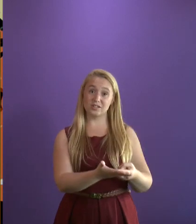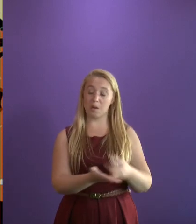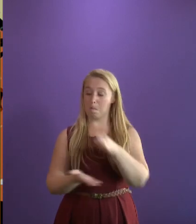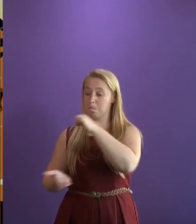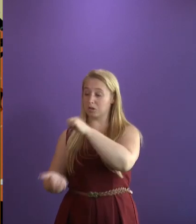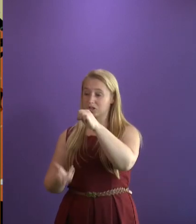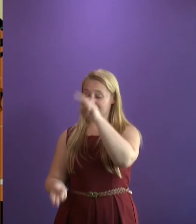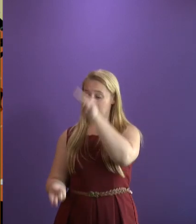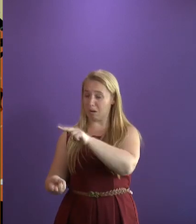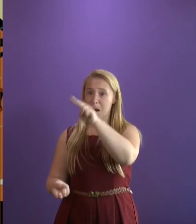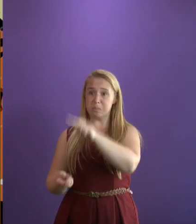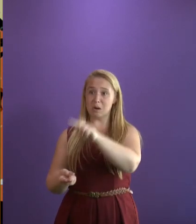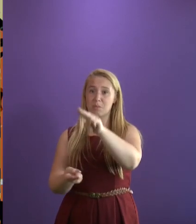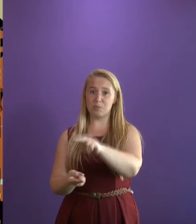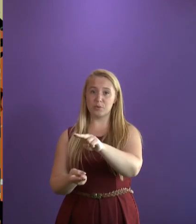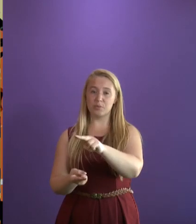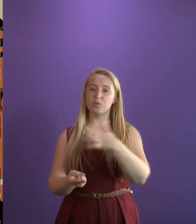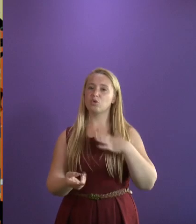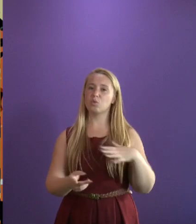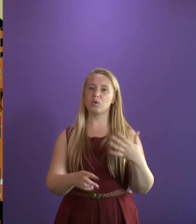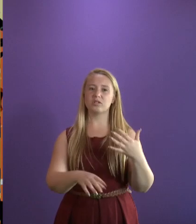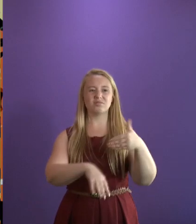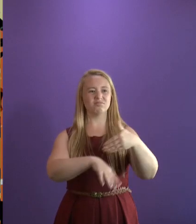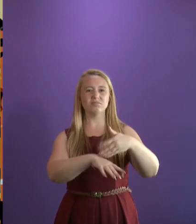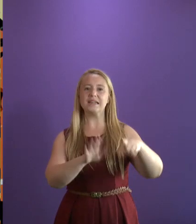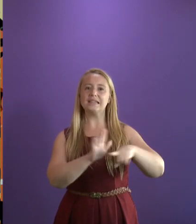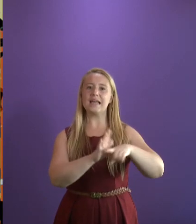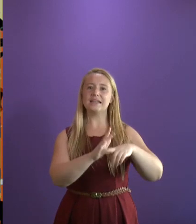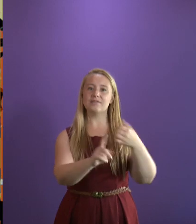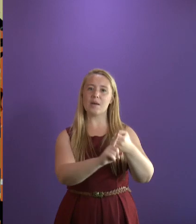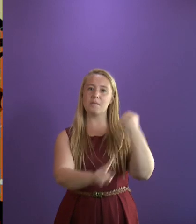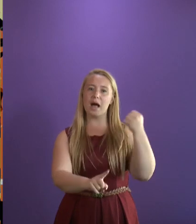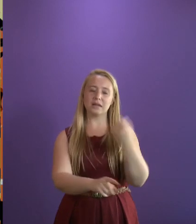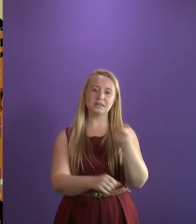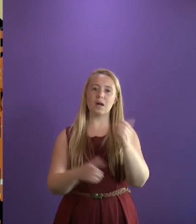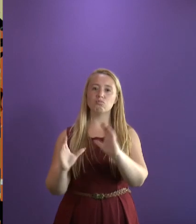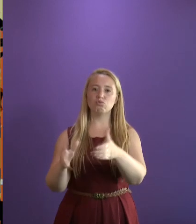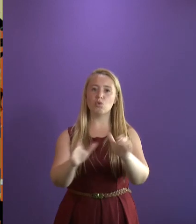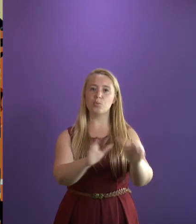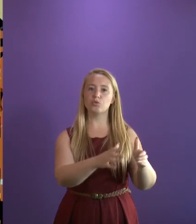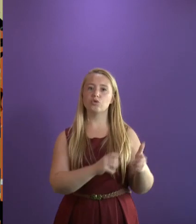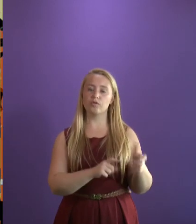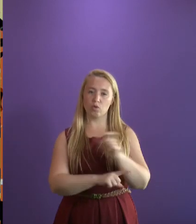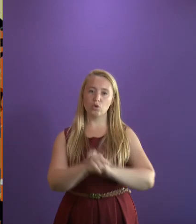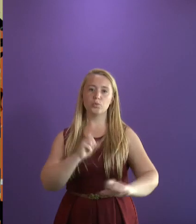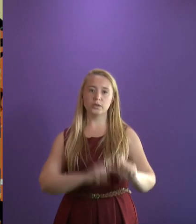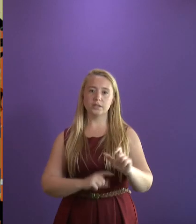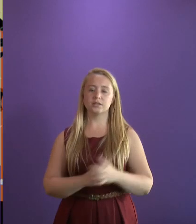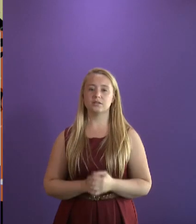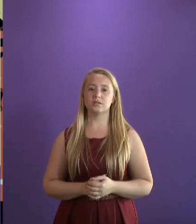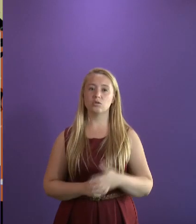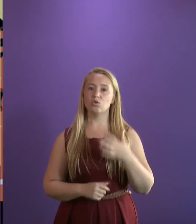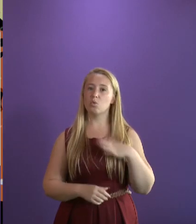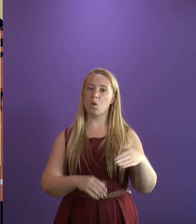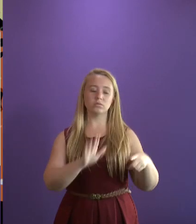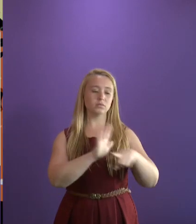and ensuring that that impact does not unfairly fall on particular groups of people within our communities, like